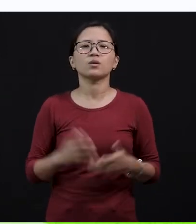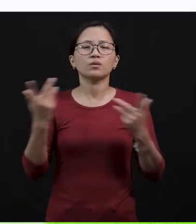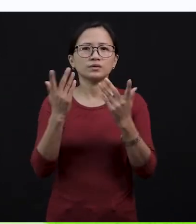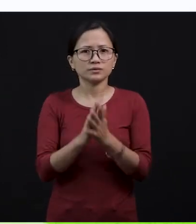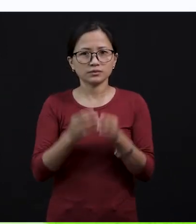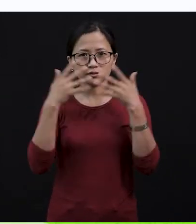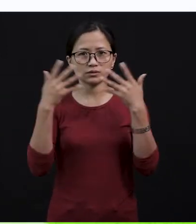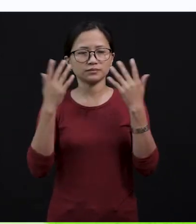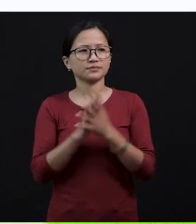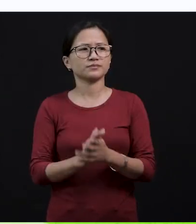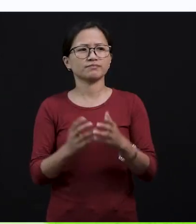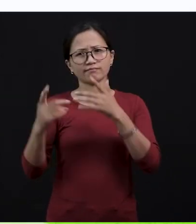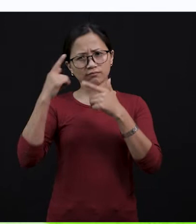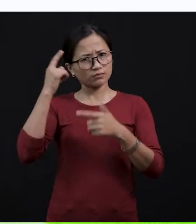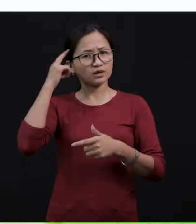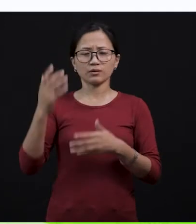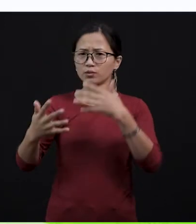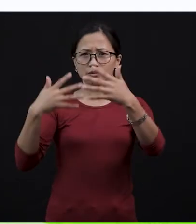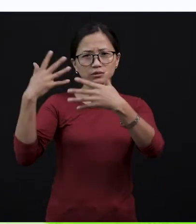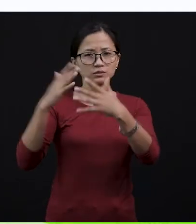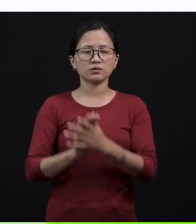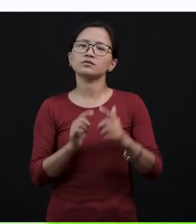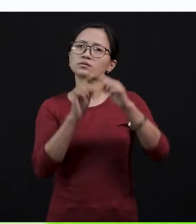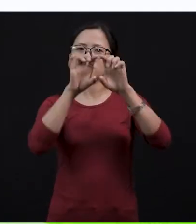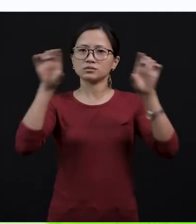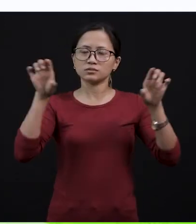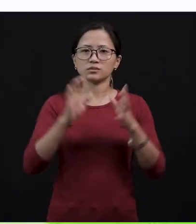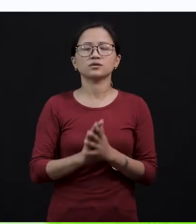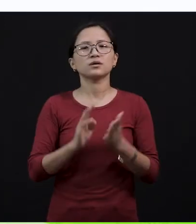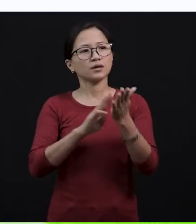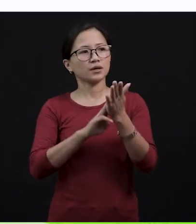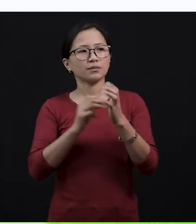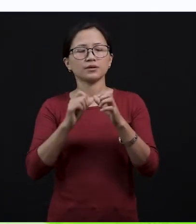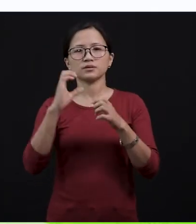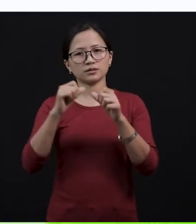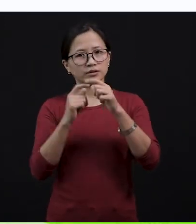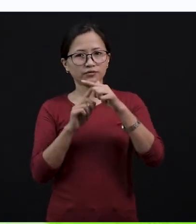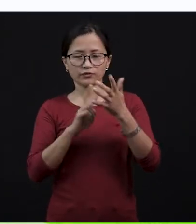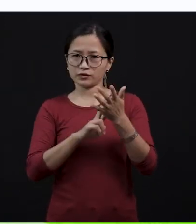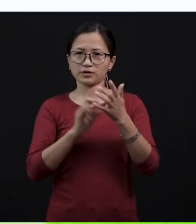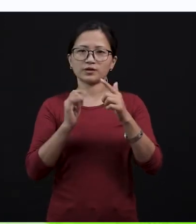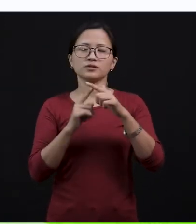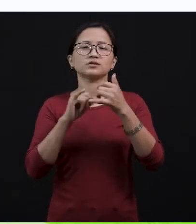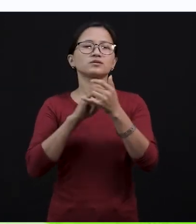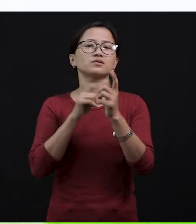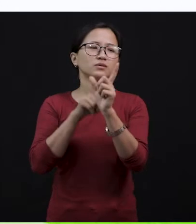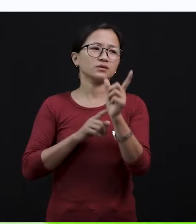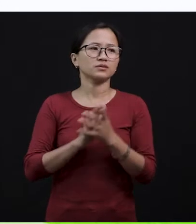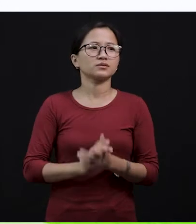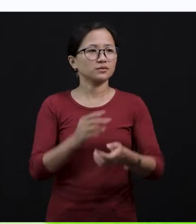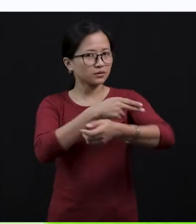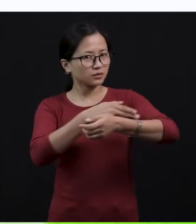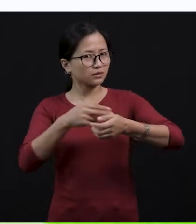cat mysterious. As you can tell from the topic, Macavity, Macavity must be the name of the